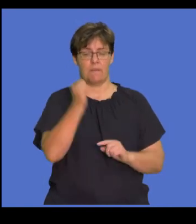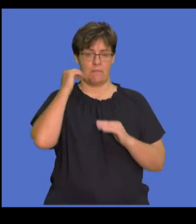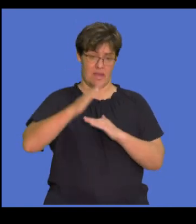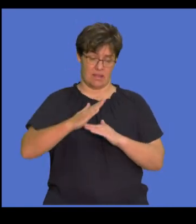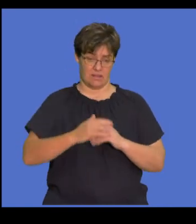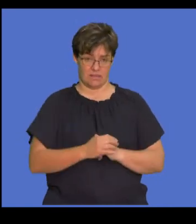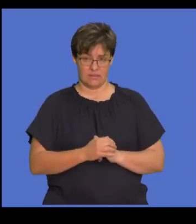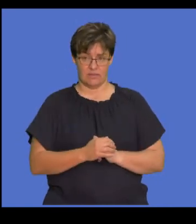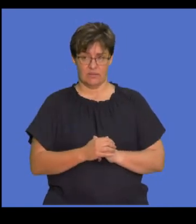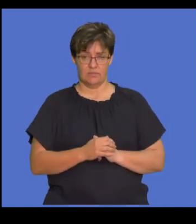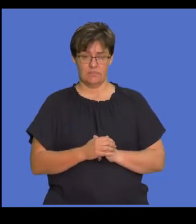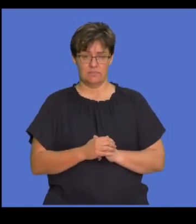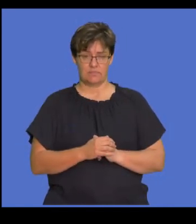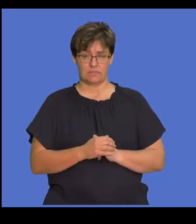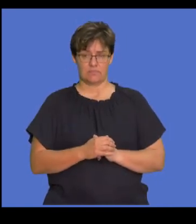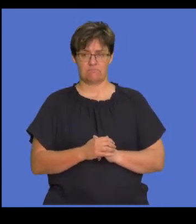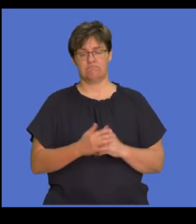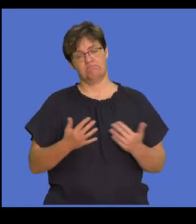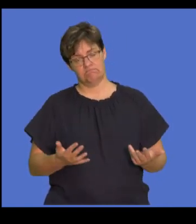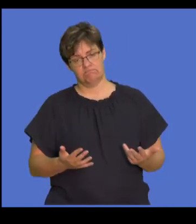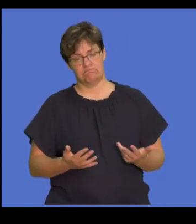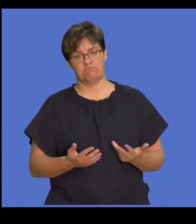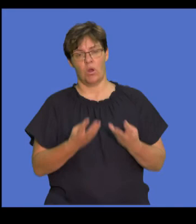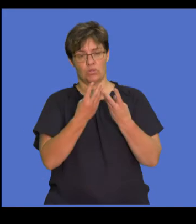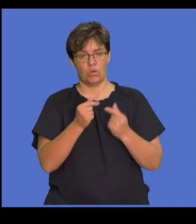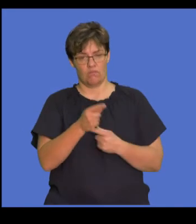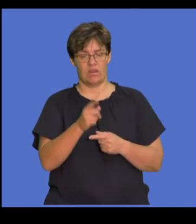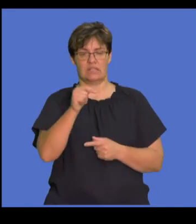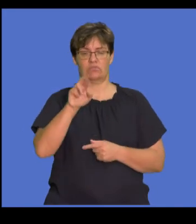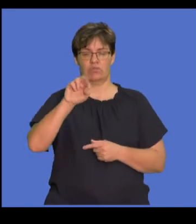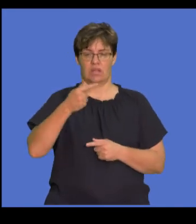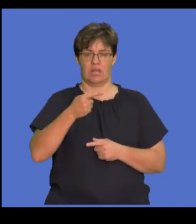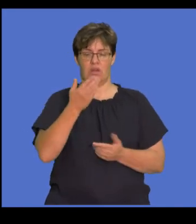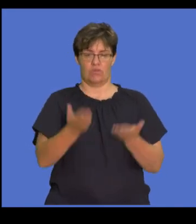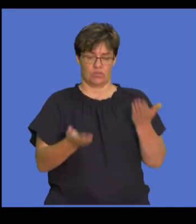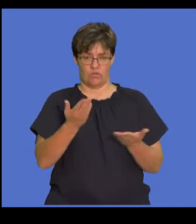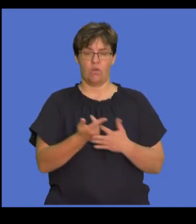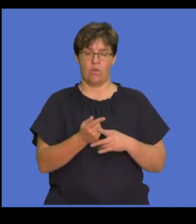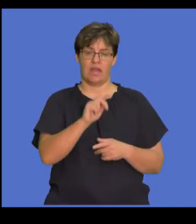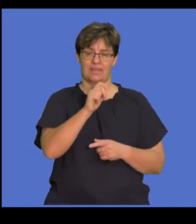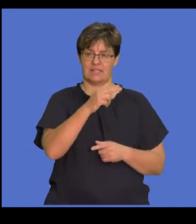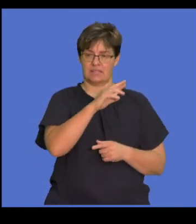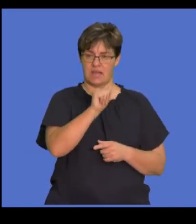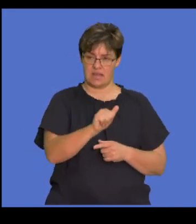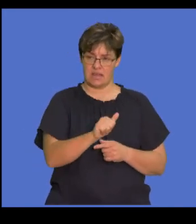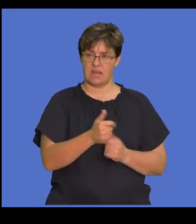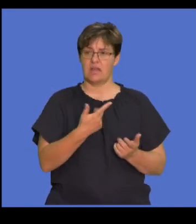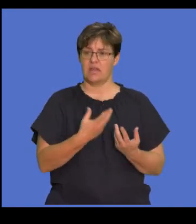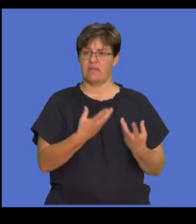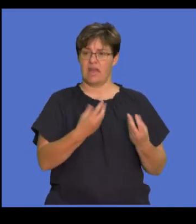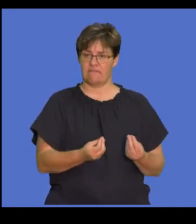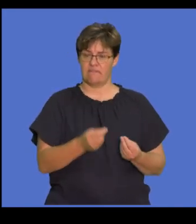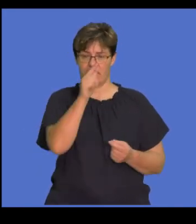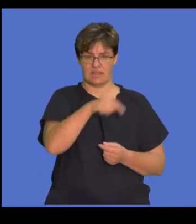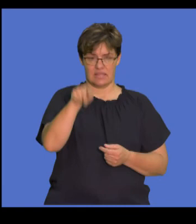try to find the angle. Now, let's solve the following trig ratios. You are solving for theta